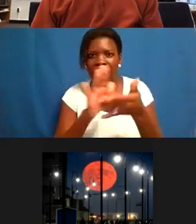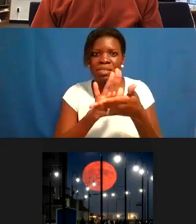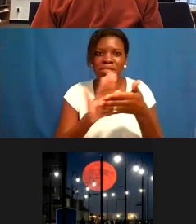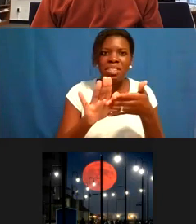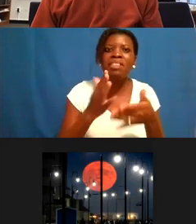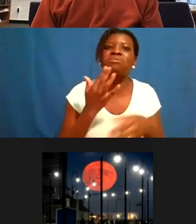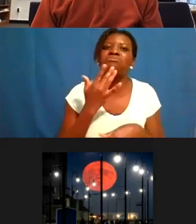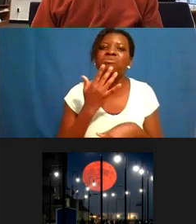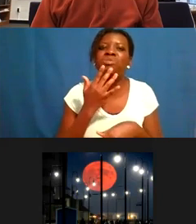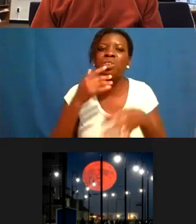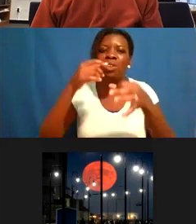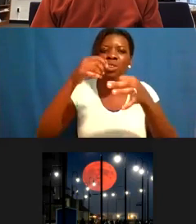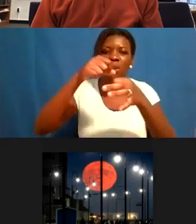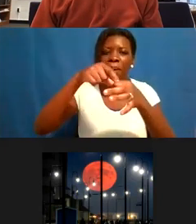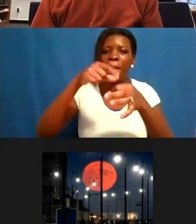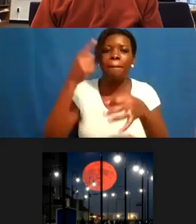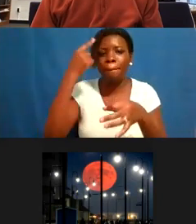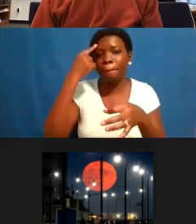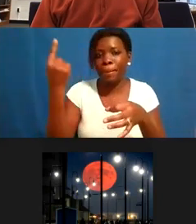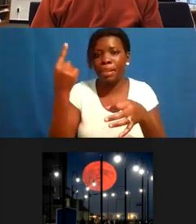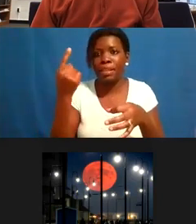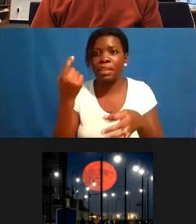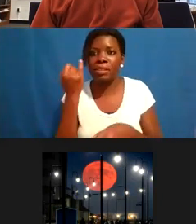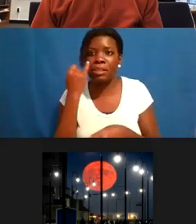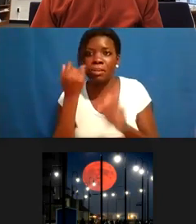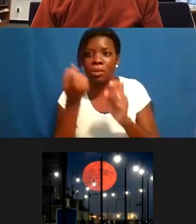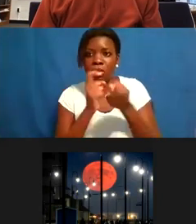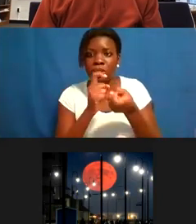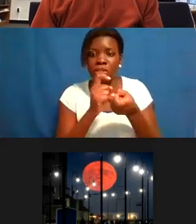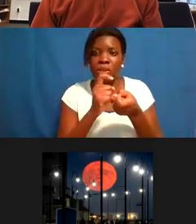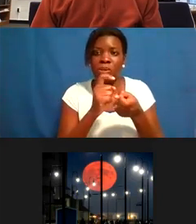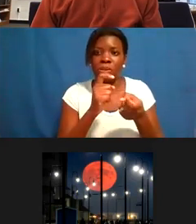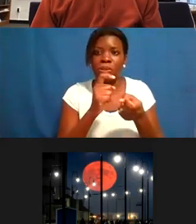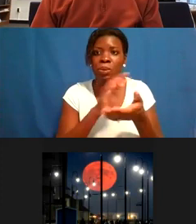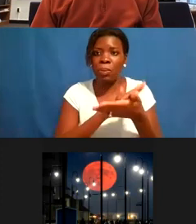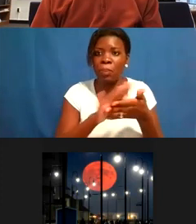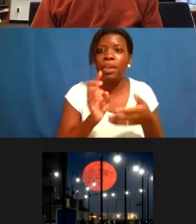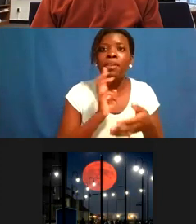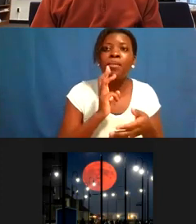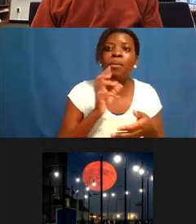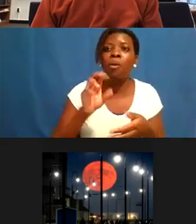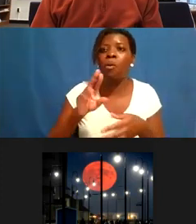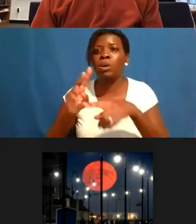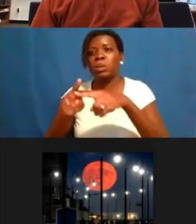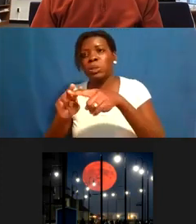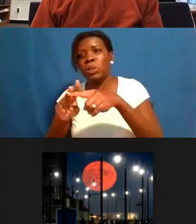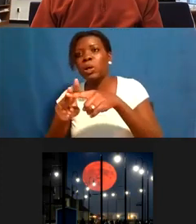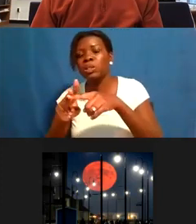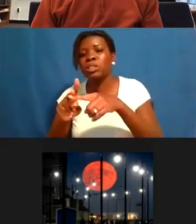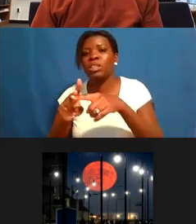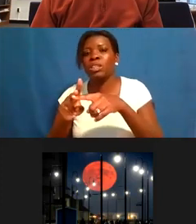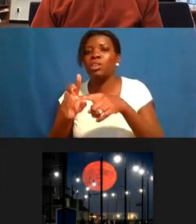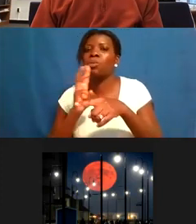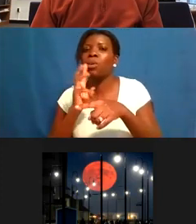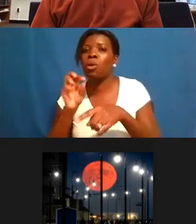And in fact, if you change the liquid from plain water to salty water or even oil, you will observe that the number of